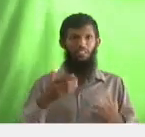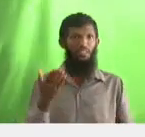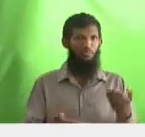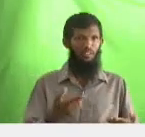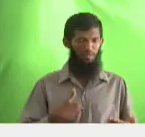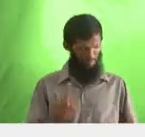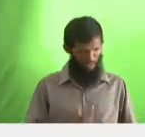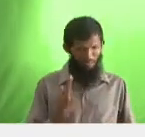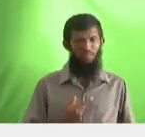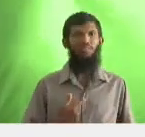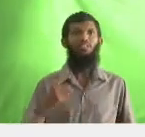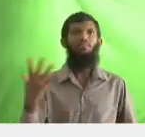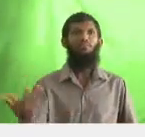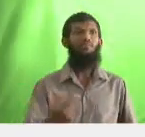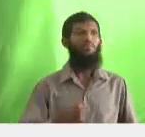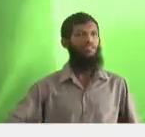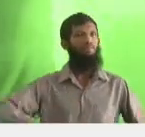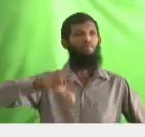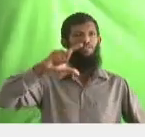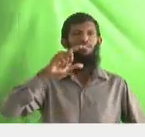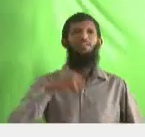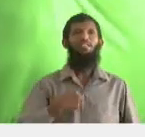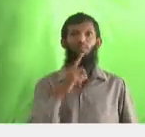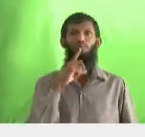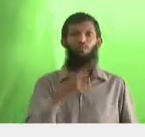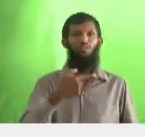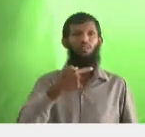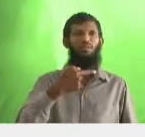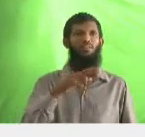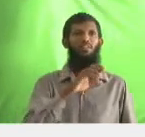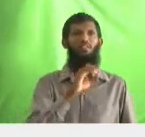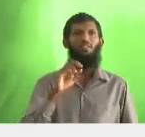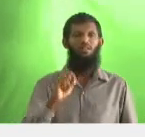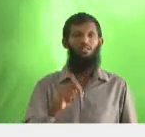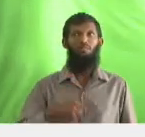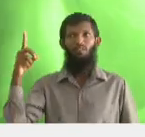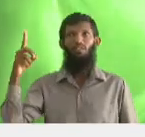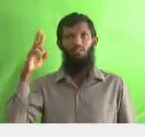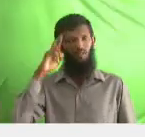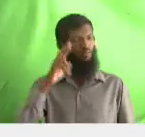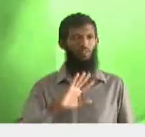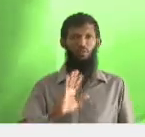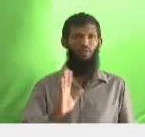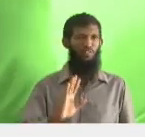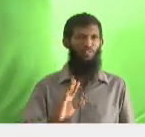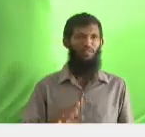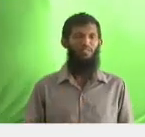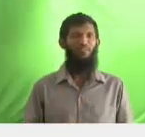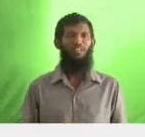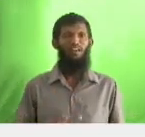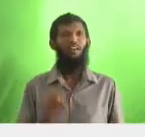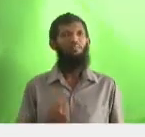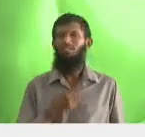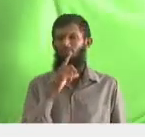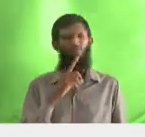business or to earn the income. It was me alone. So Allah reminded him to say, you know what? Don't